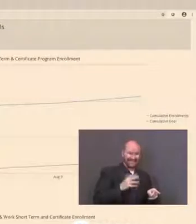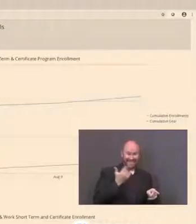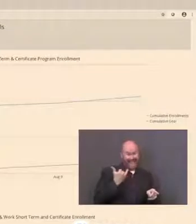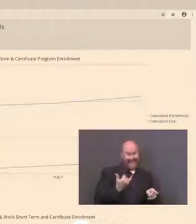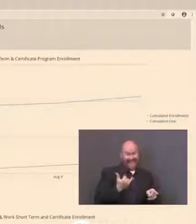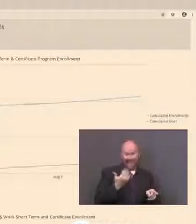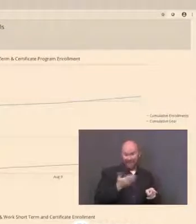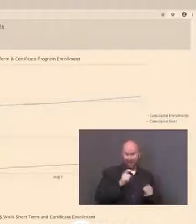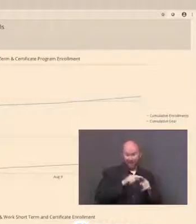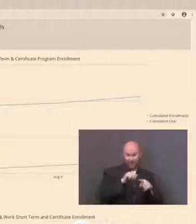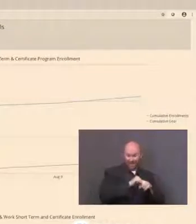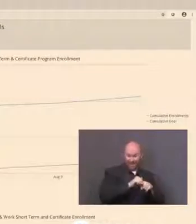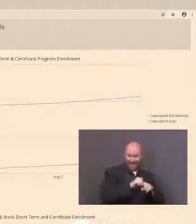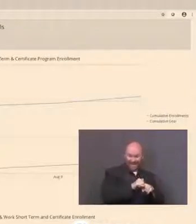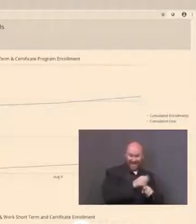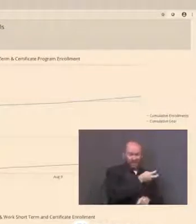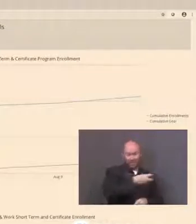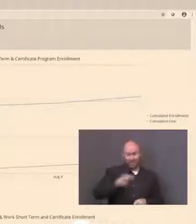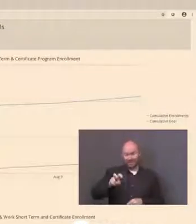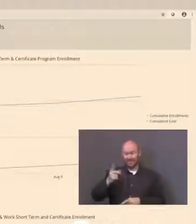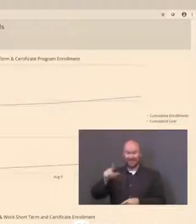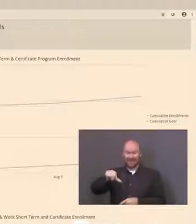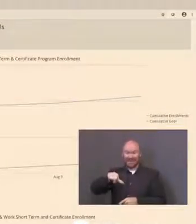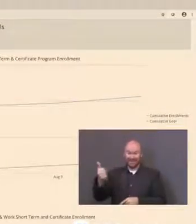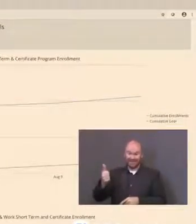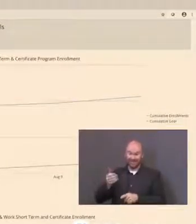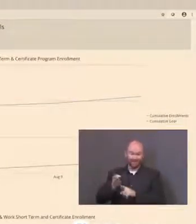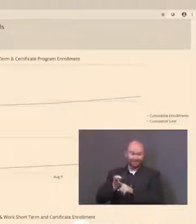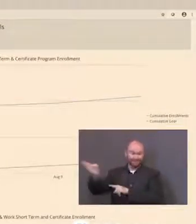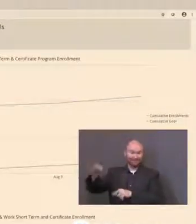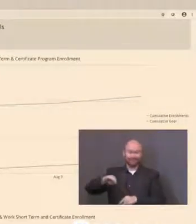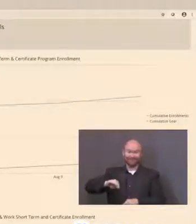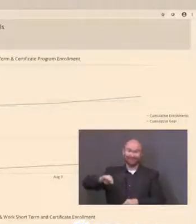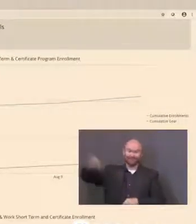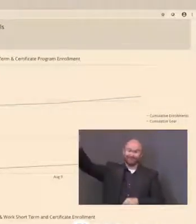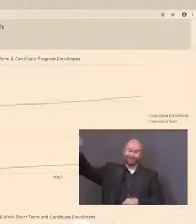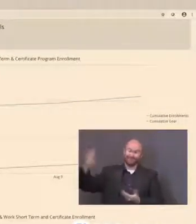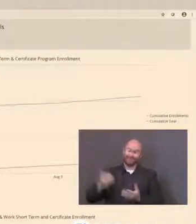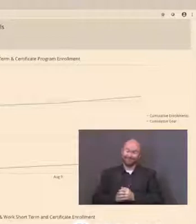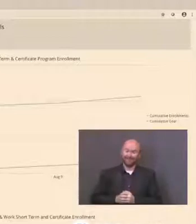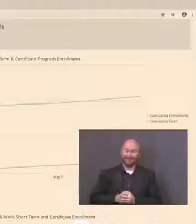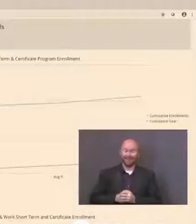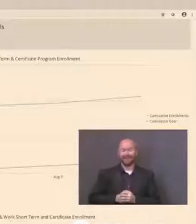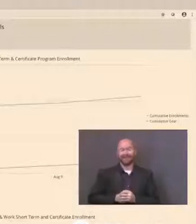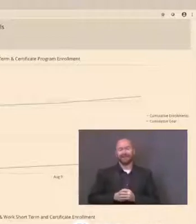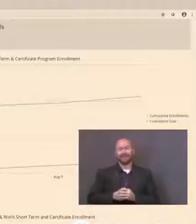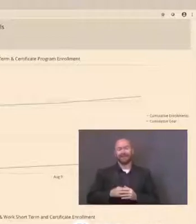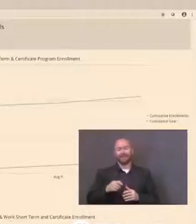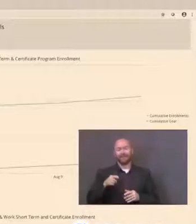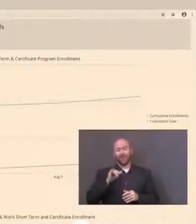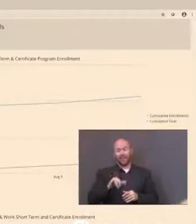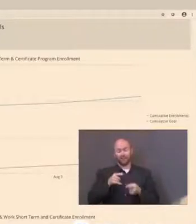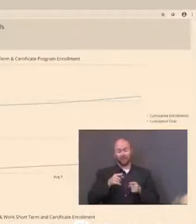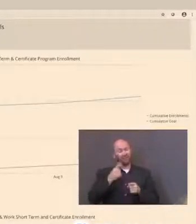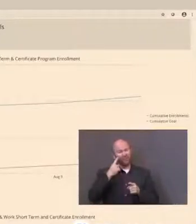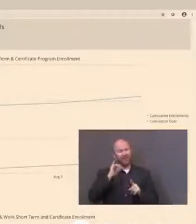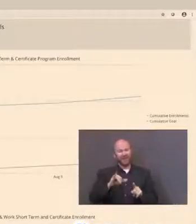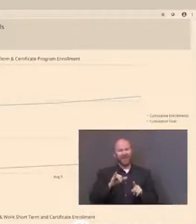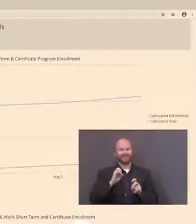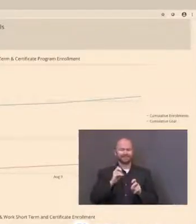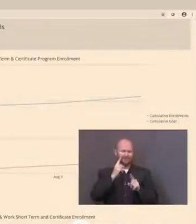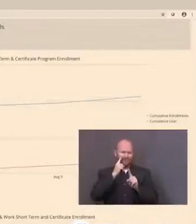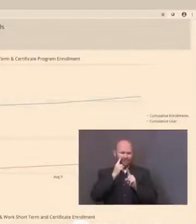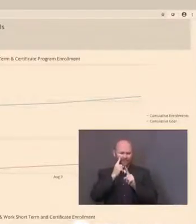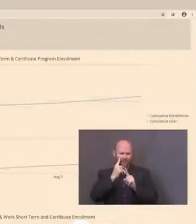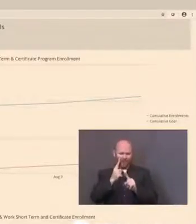incredible economic growth that we've had in the state of Utah and that we will continue to see moving forward. So in this measure, in this objective, we